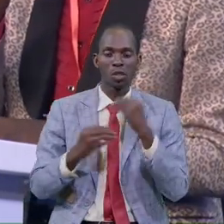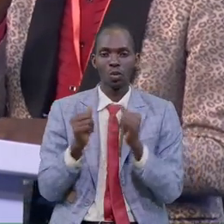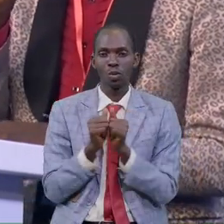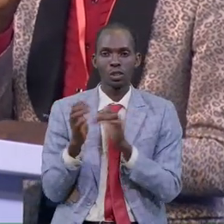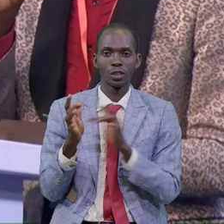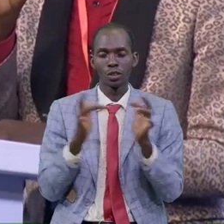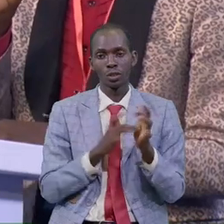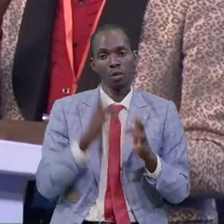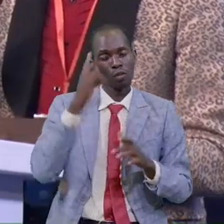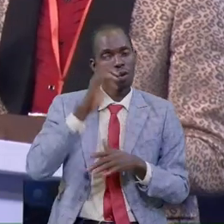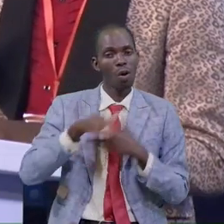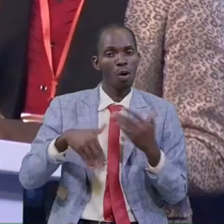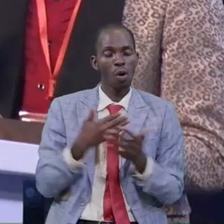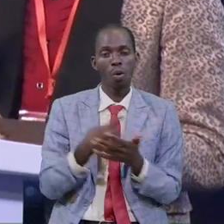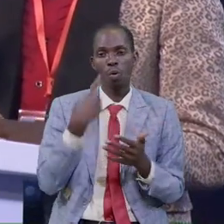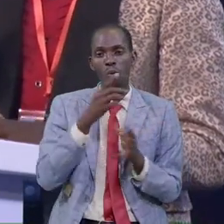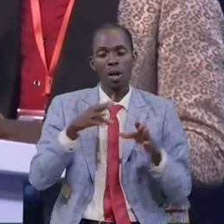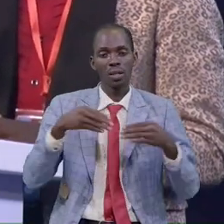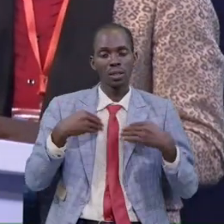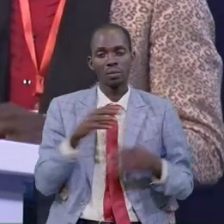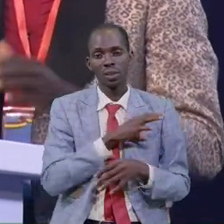to Christ since we came here.